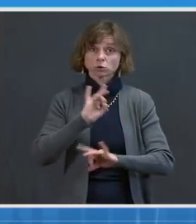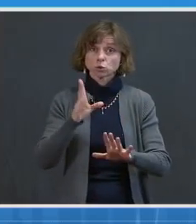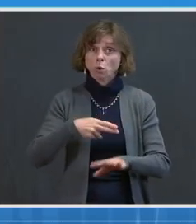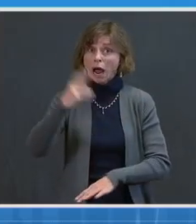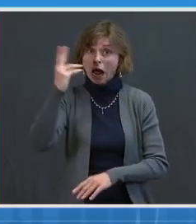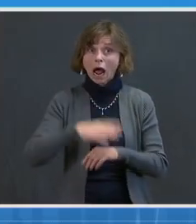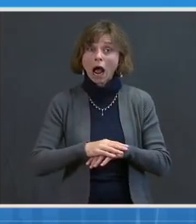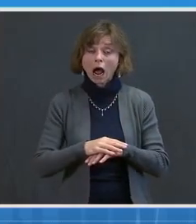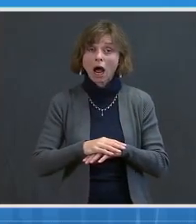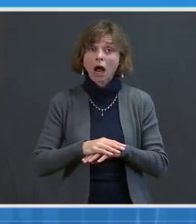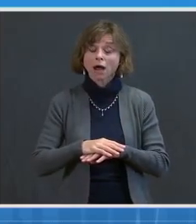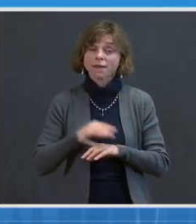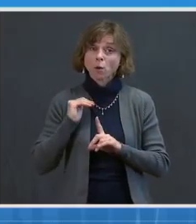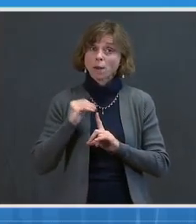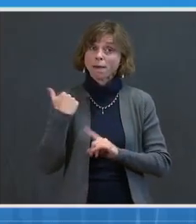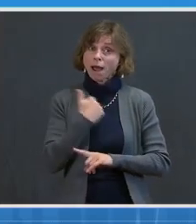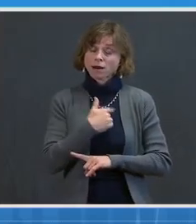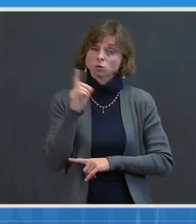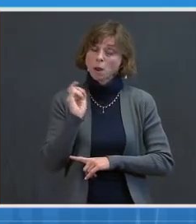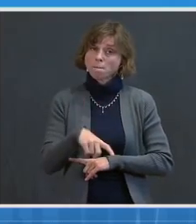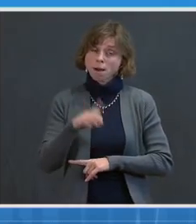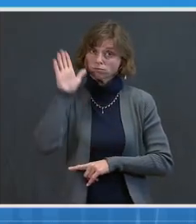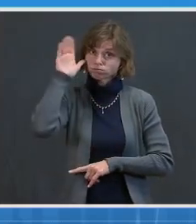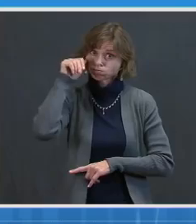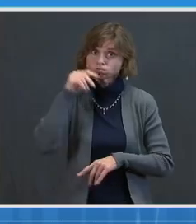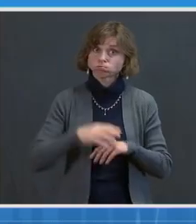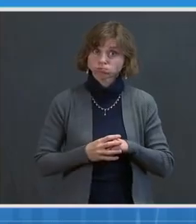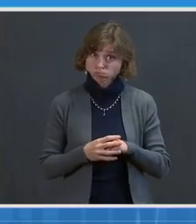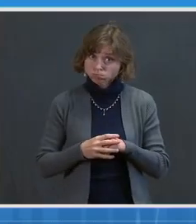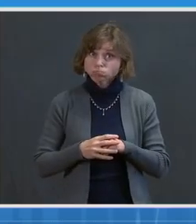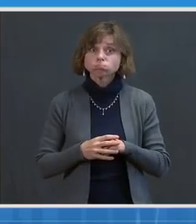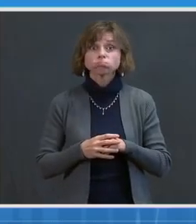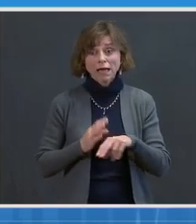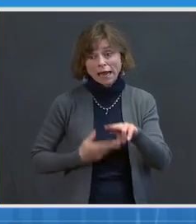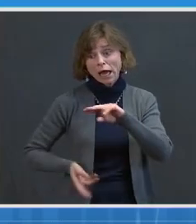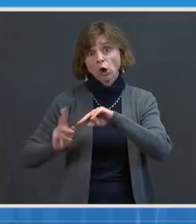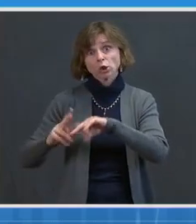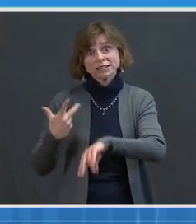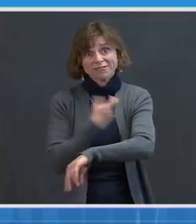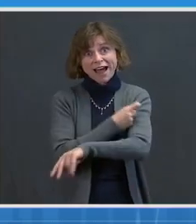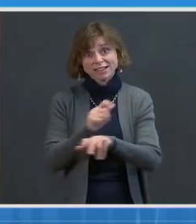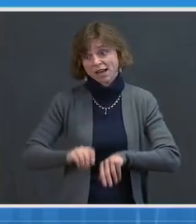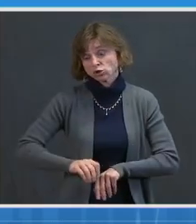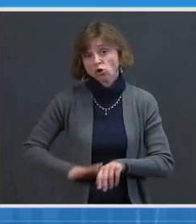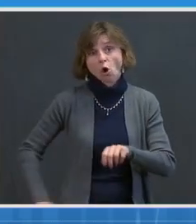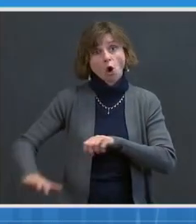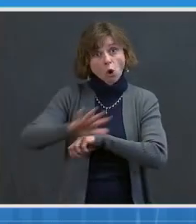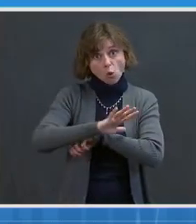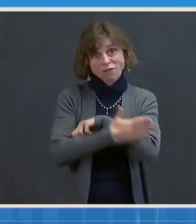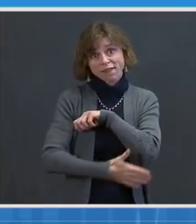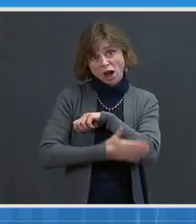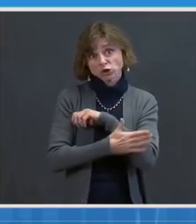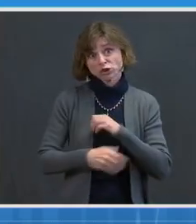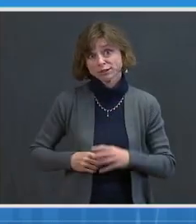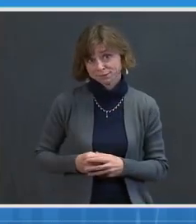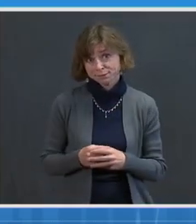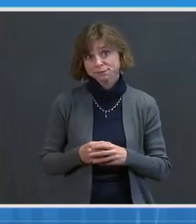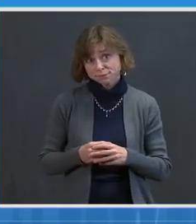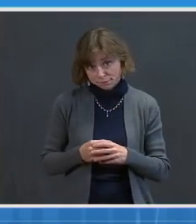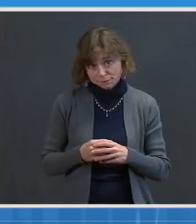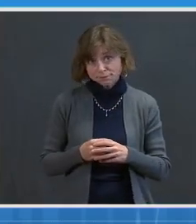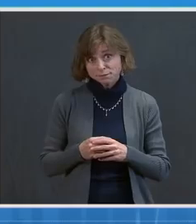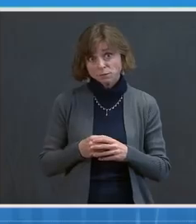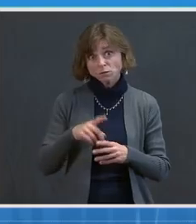that we must remain vigilant as we work to scale up our vaccination efforts across this country. We must continue to use